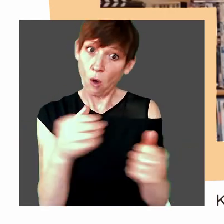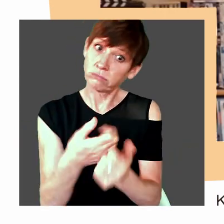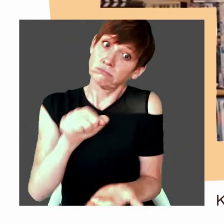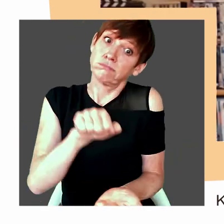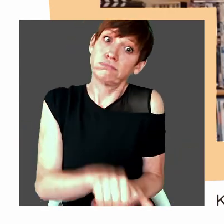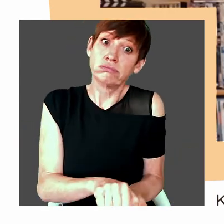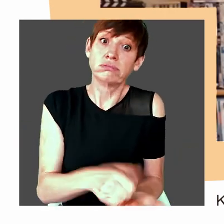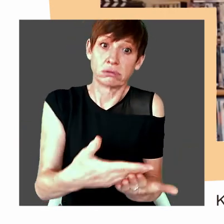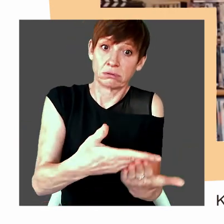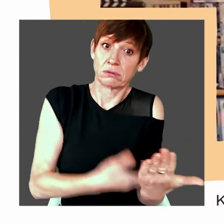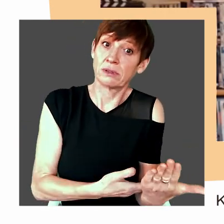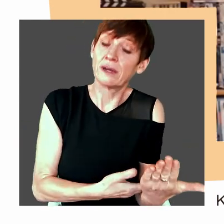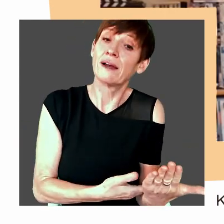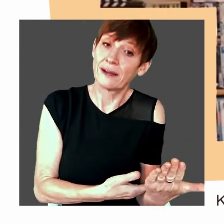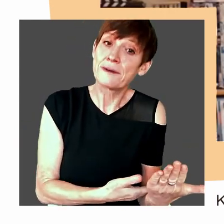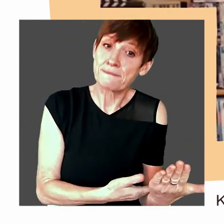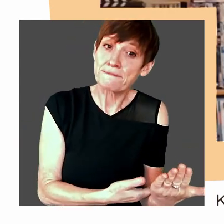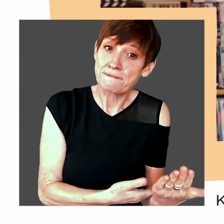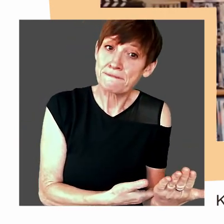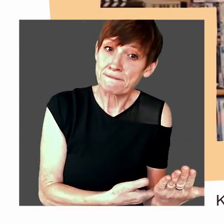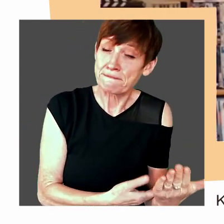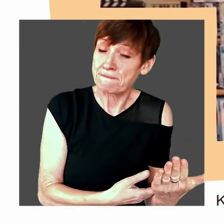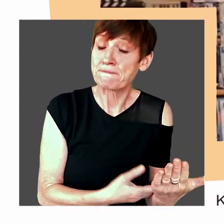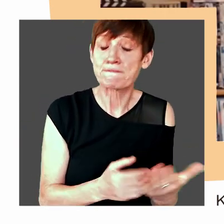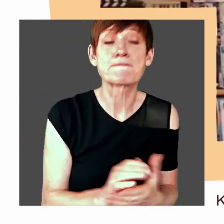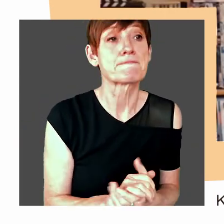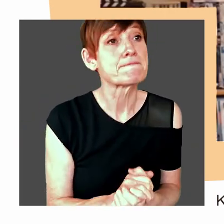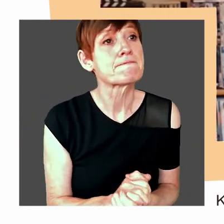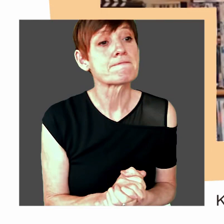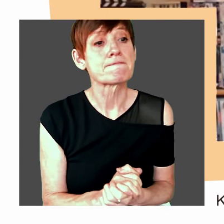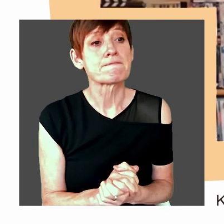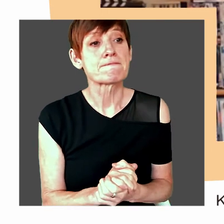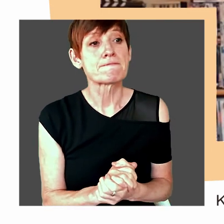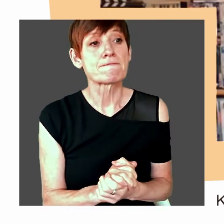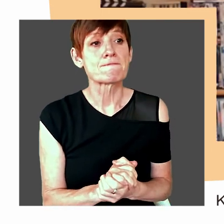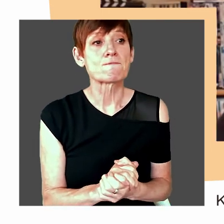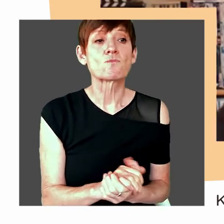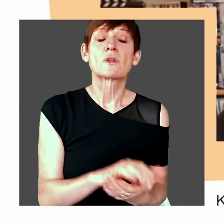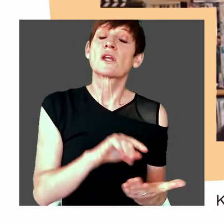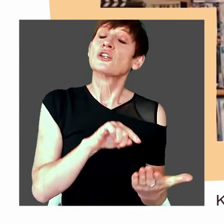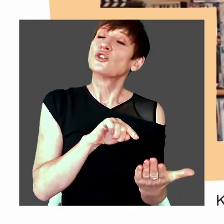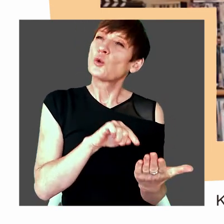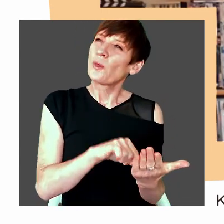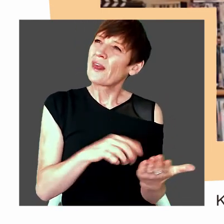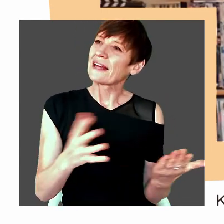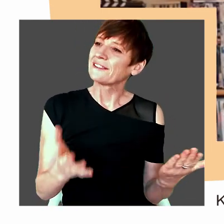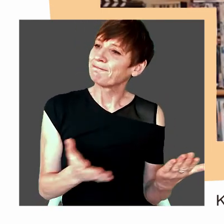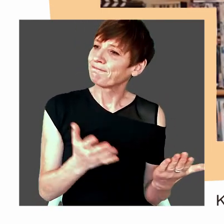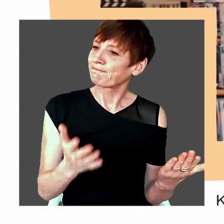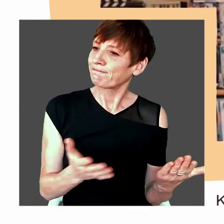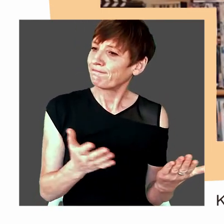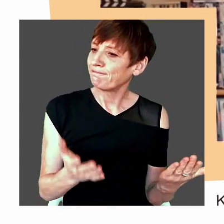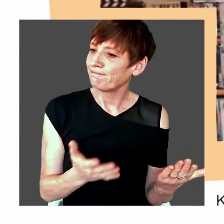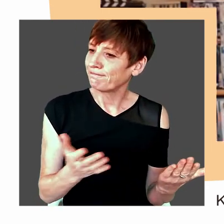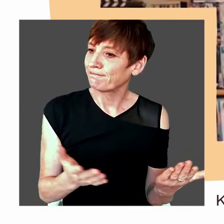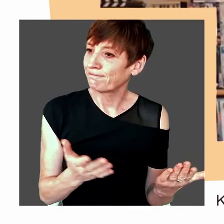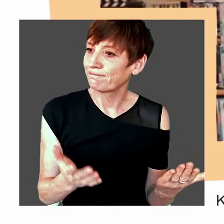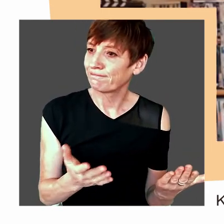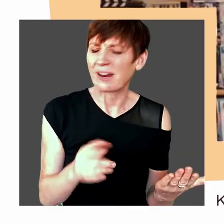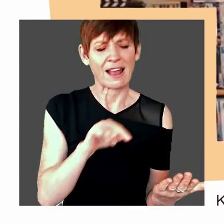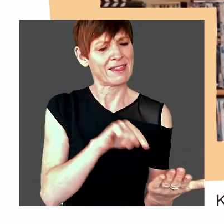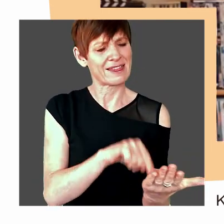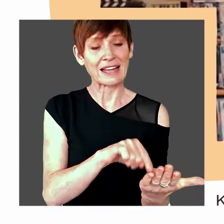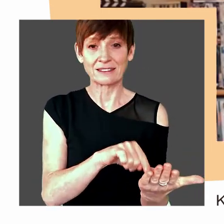and sales agents and stuff like that as well, which was securing basically